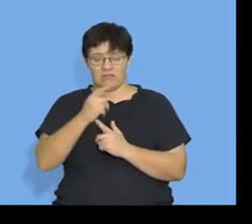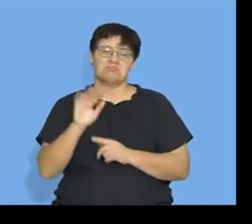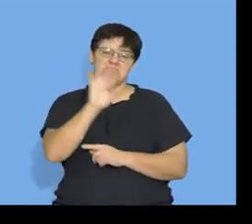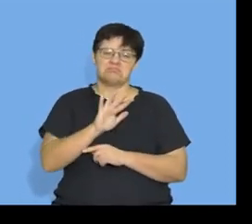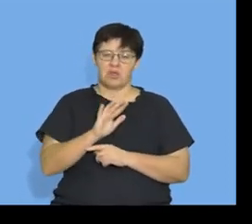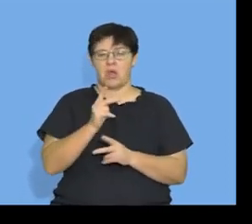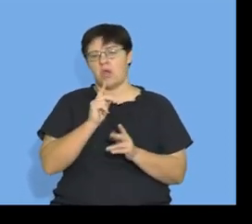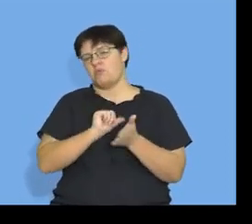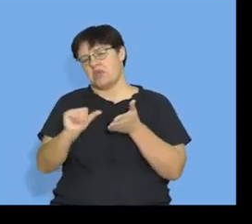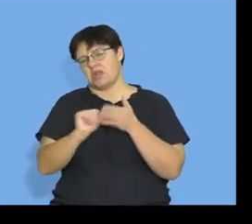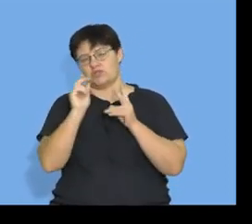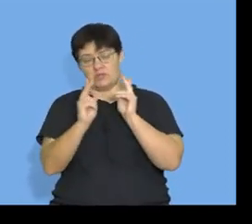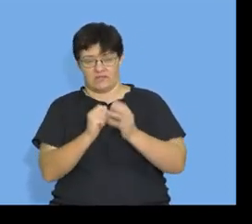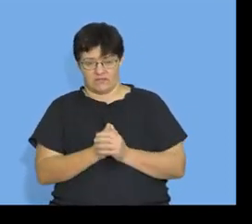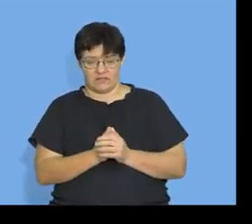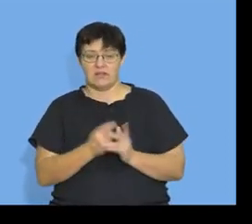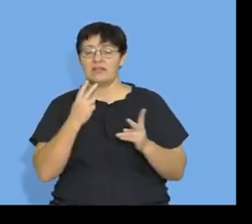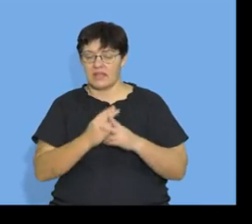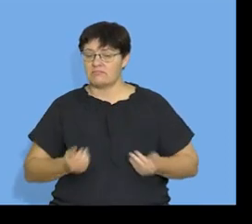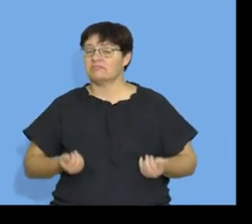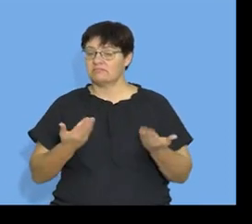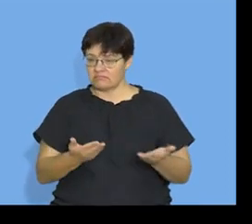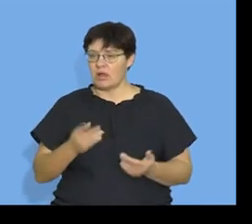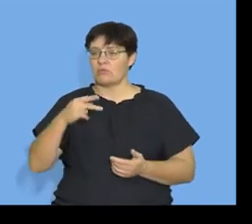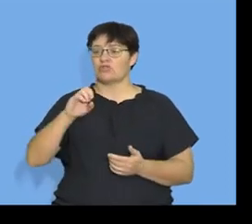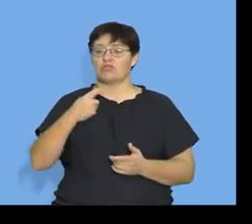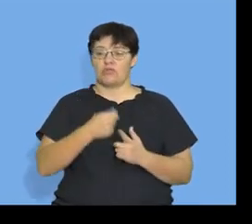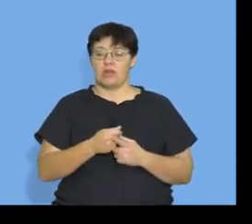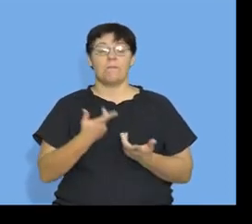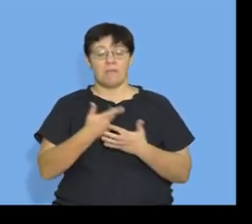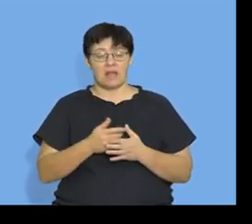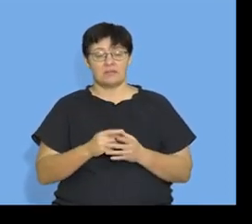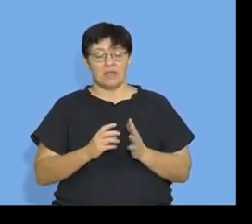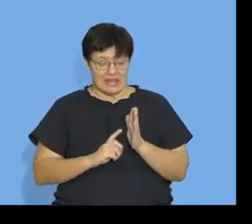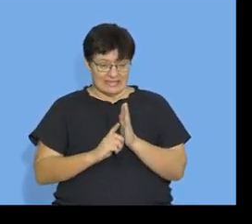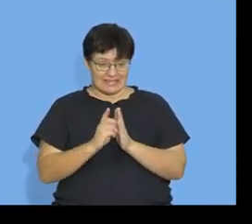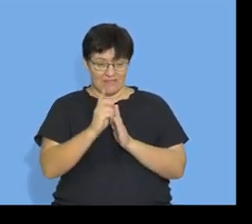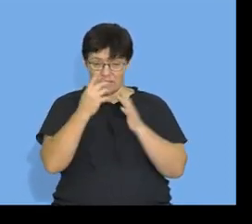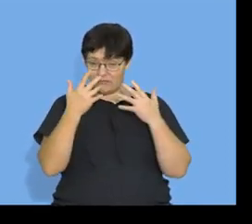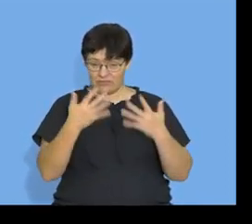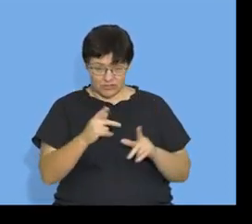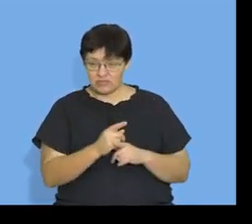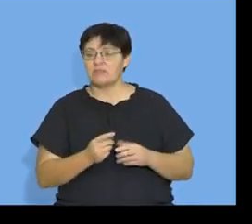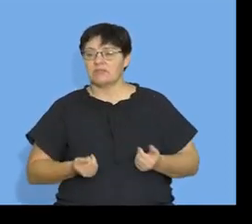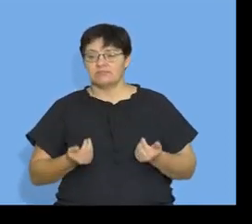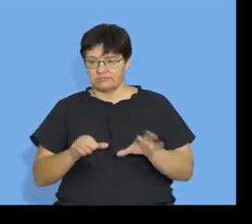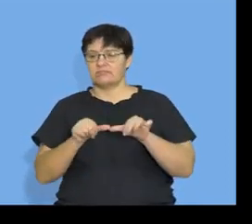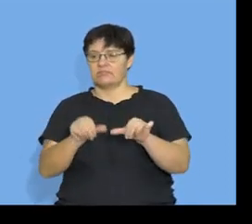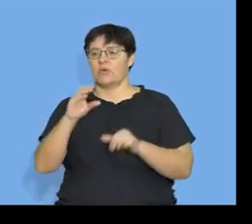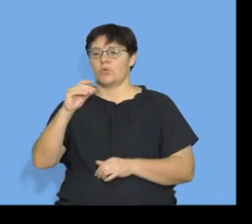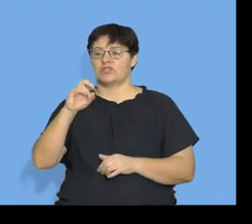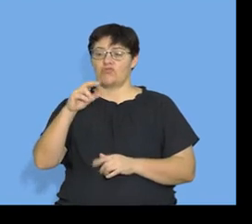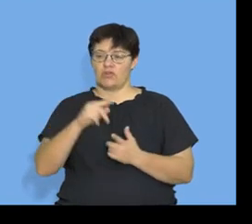ovaries around 12 weeks. Initially, the hormones produce progesterone, But once the placenta develops, it